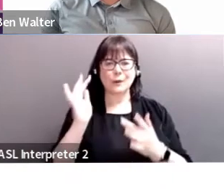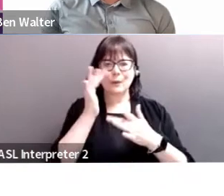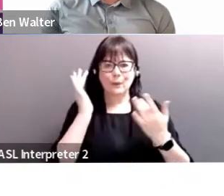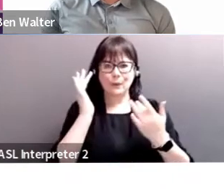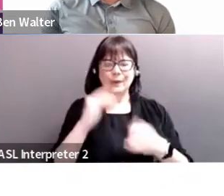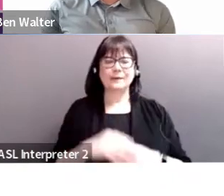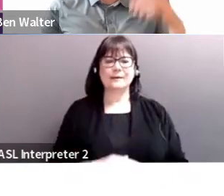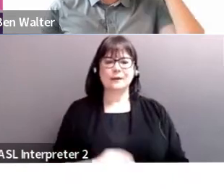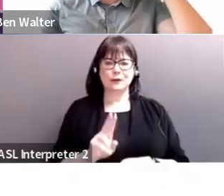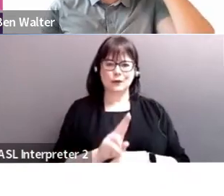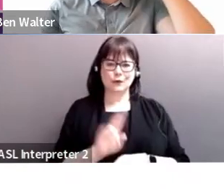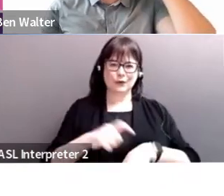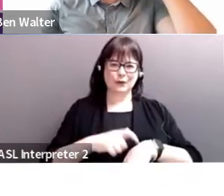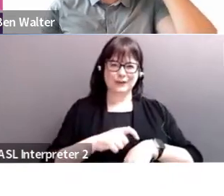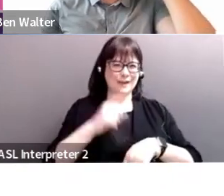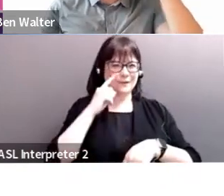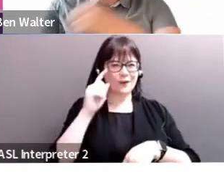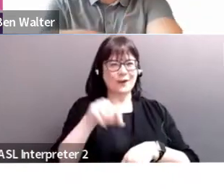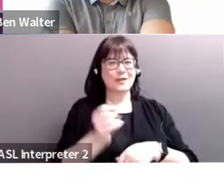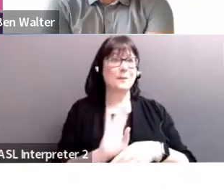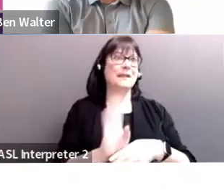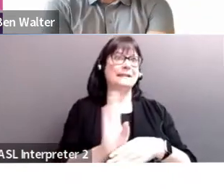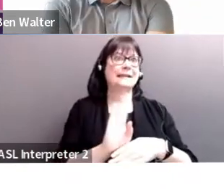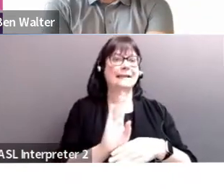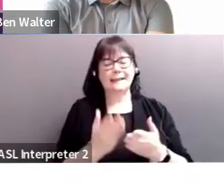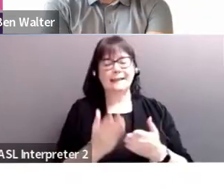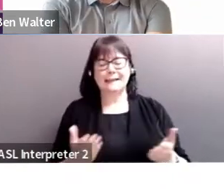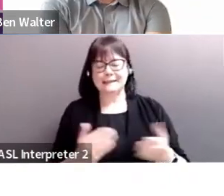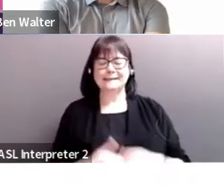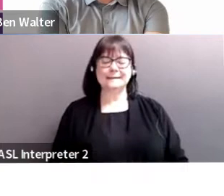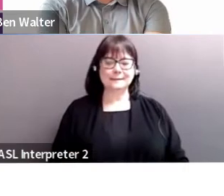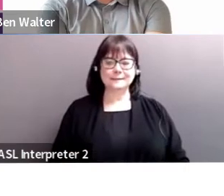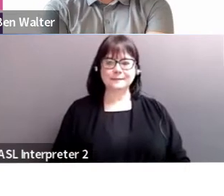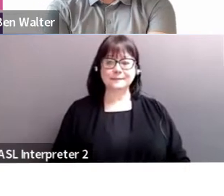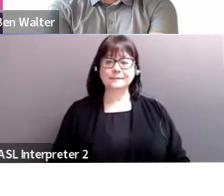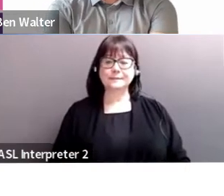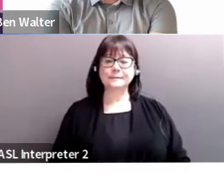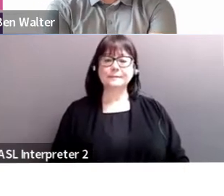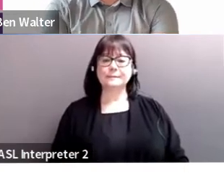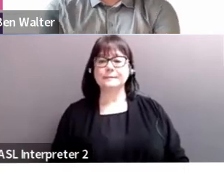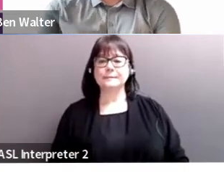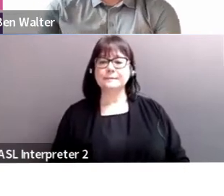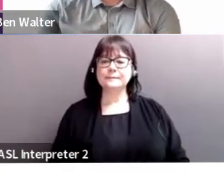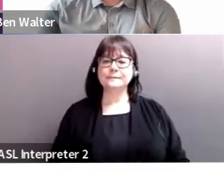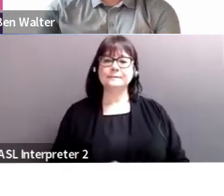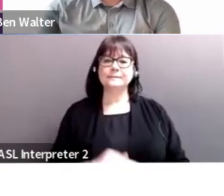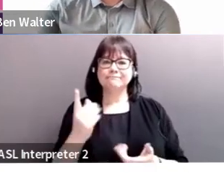back time for those important, everyday operational items to grow your